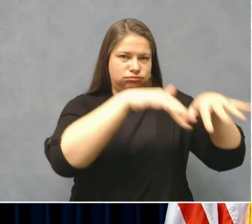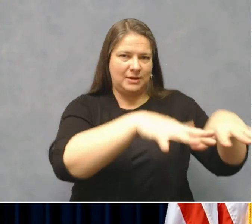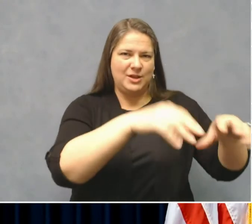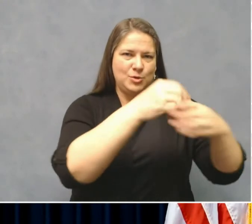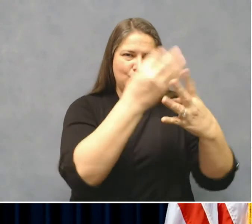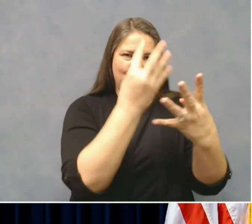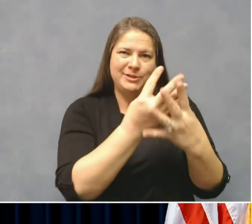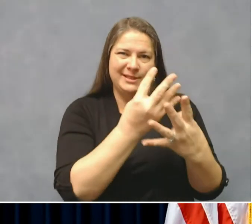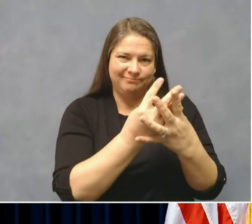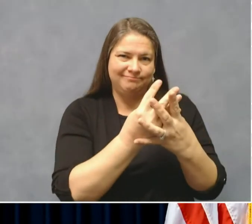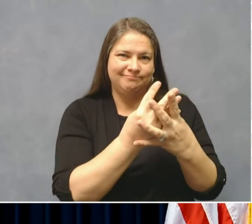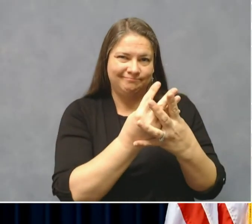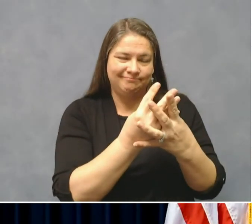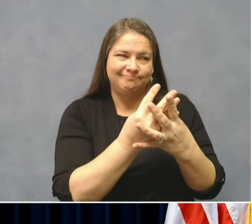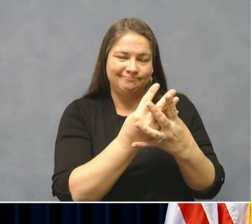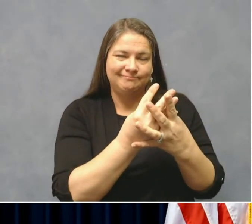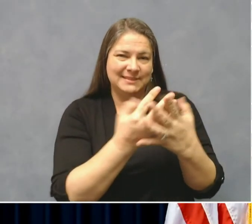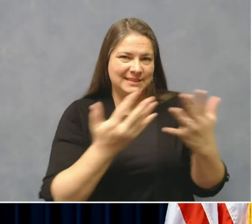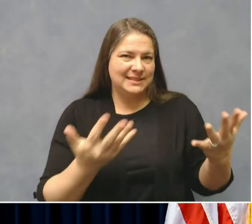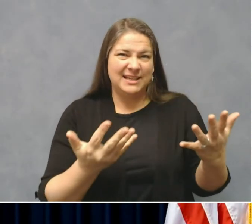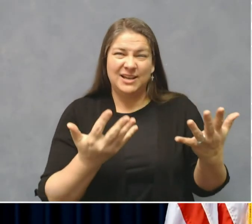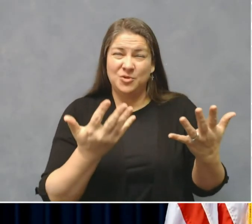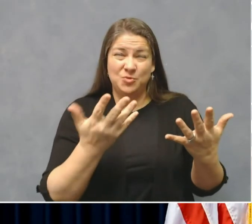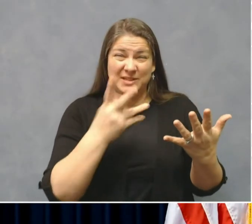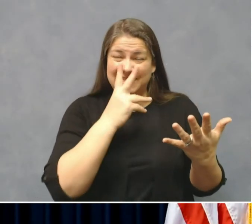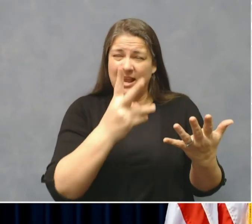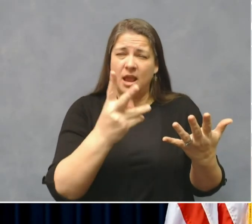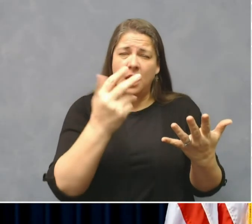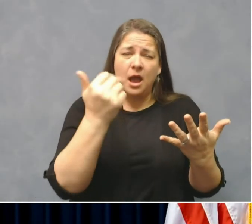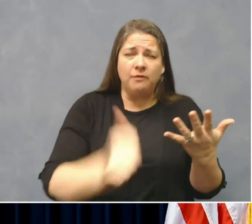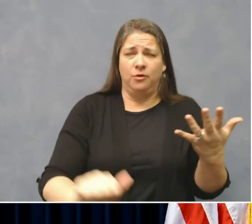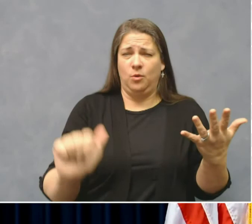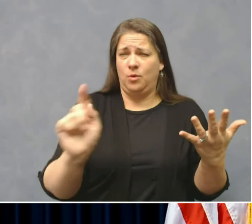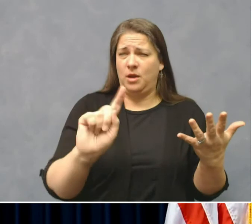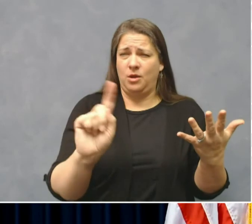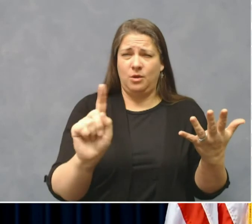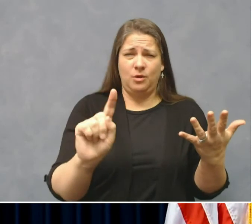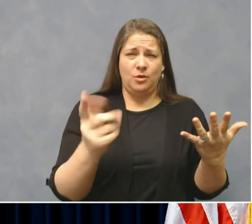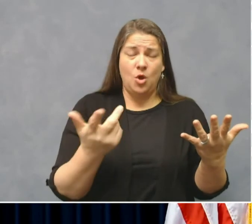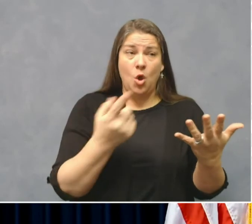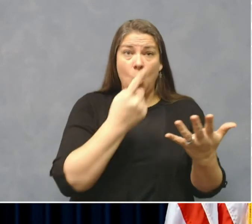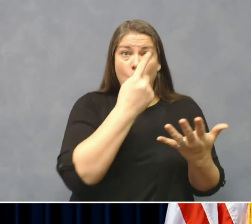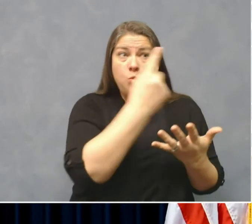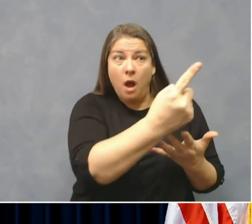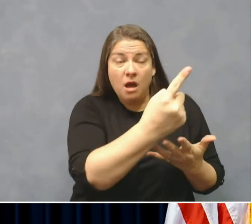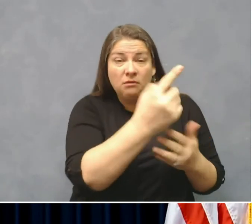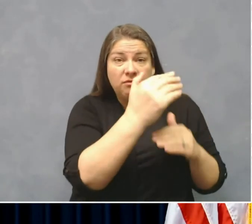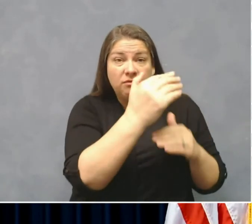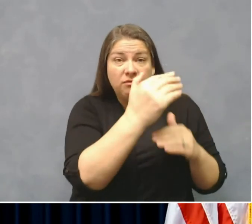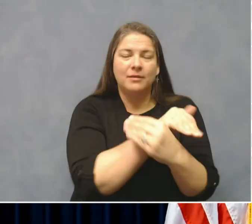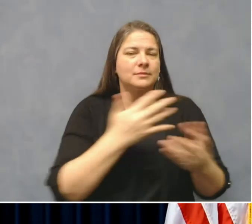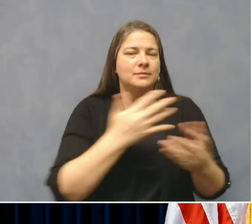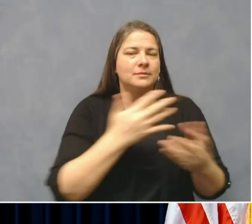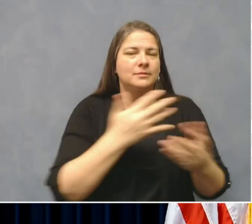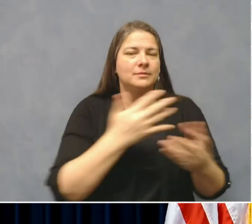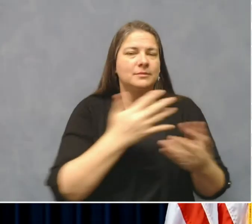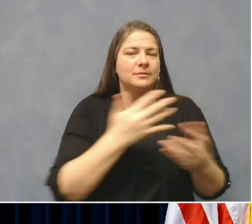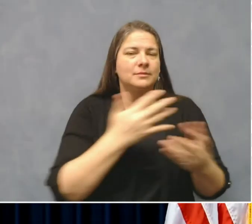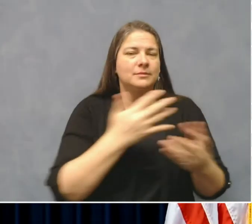show you that it is everywhere. There is not one type of facility that just magically can